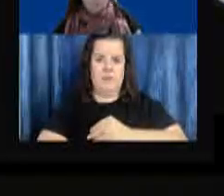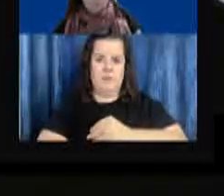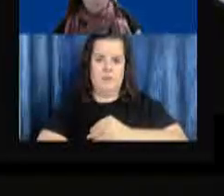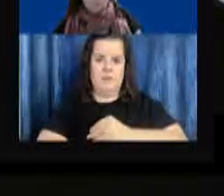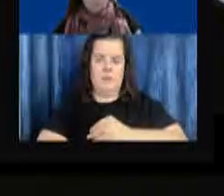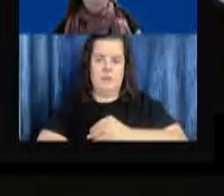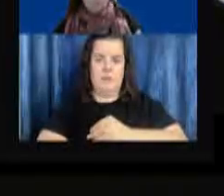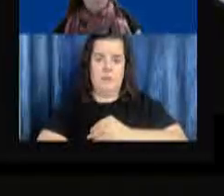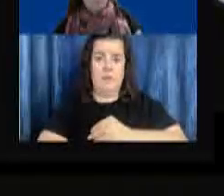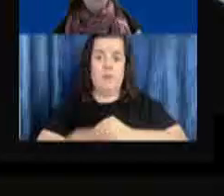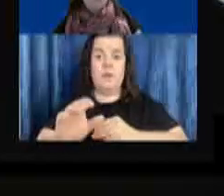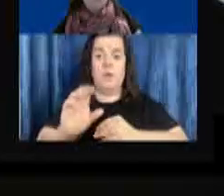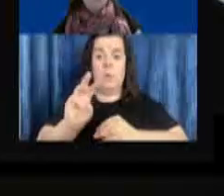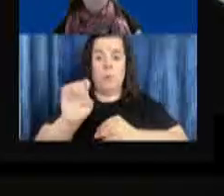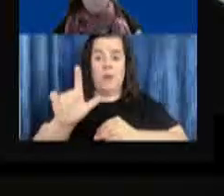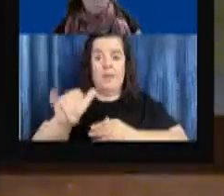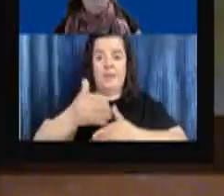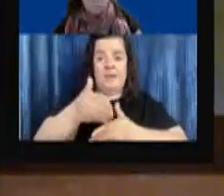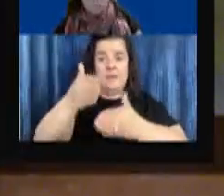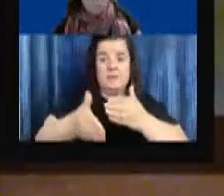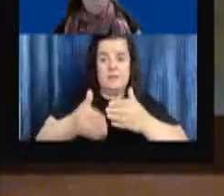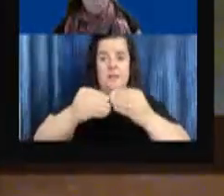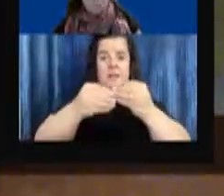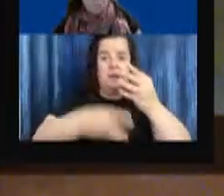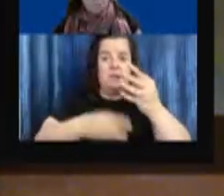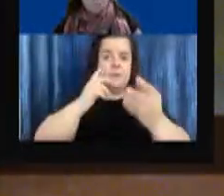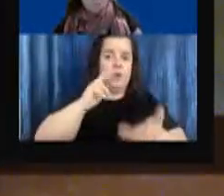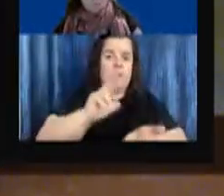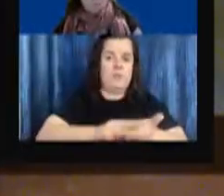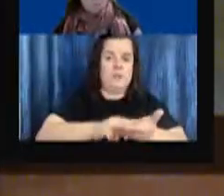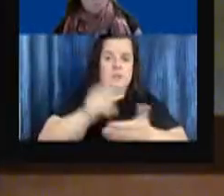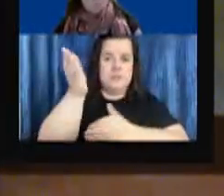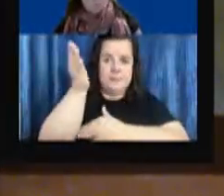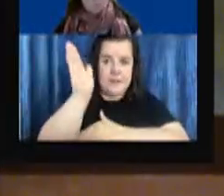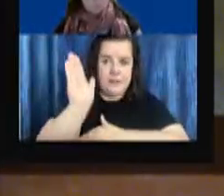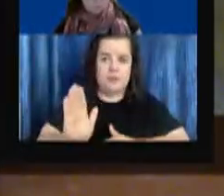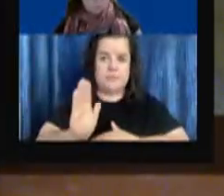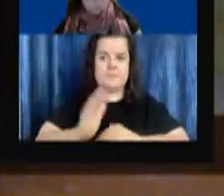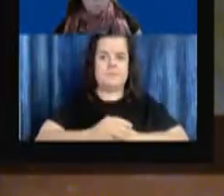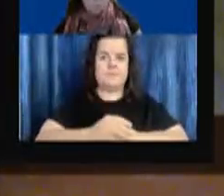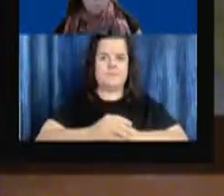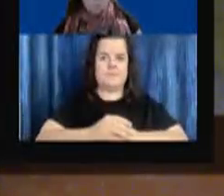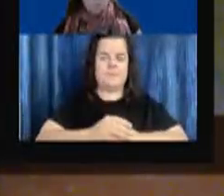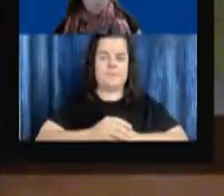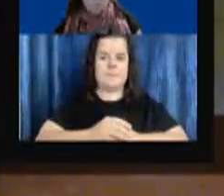Well, with that, having exhausted our list of registered speakers,